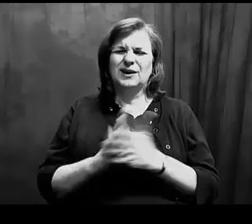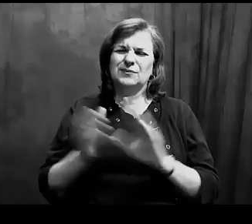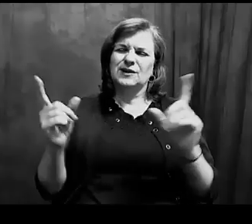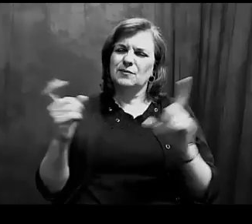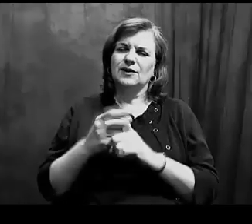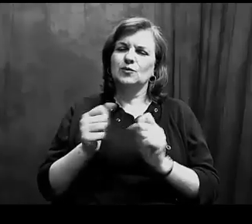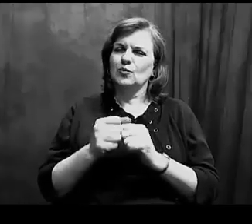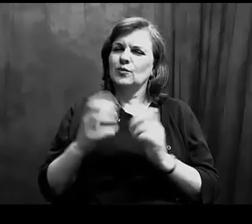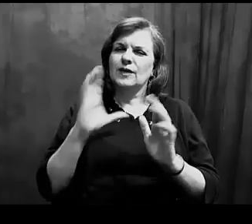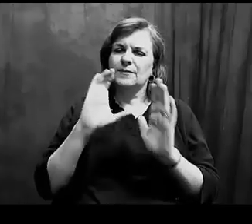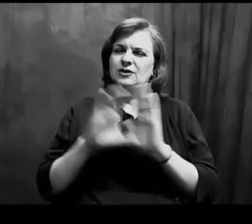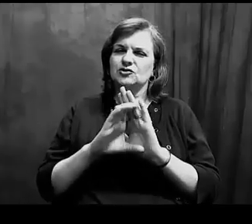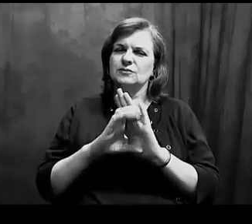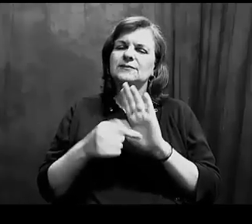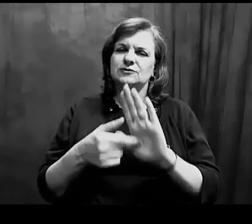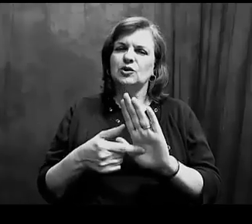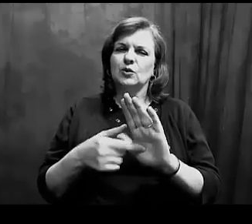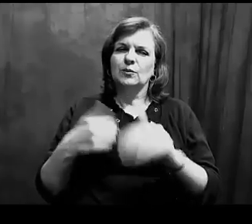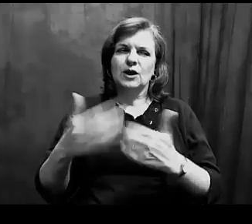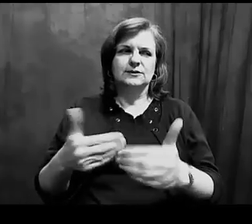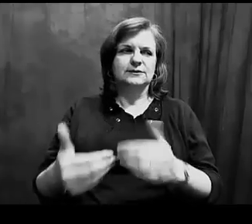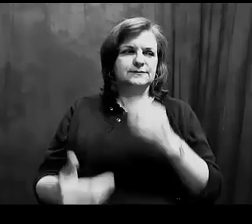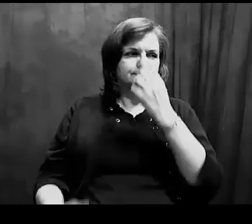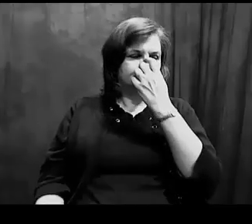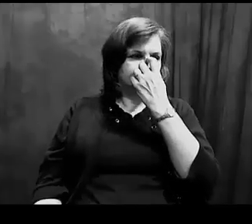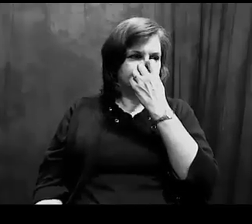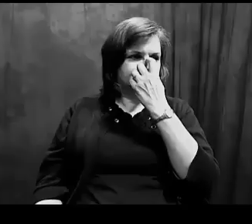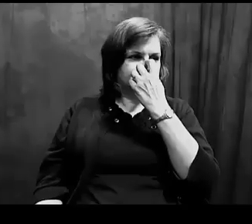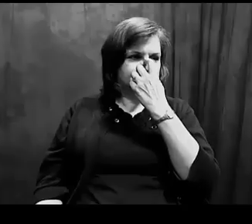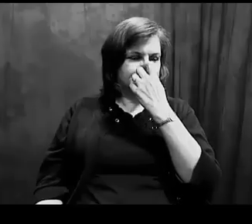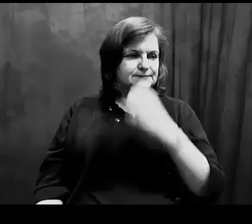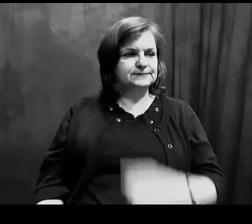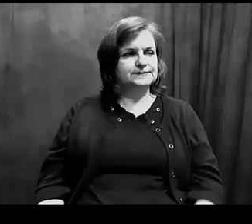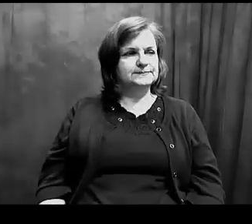you. This gets complex without pictures, so let me just show you.